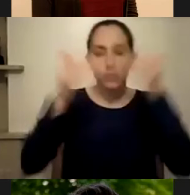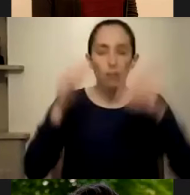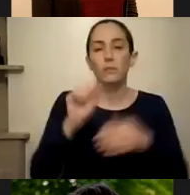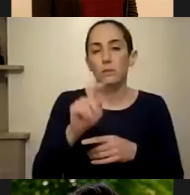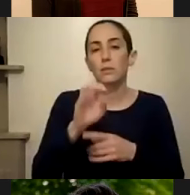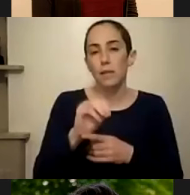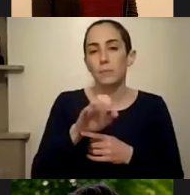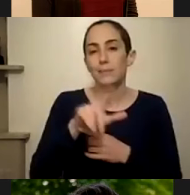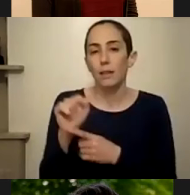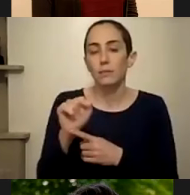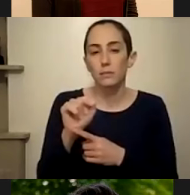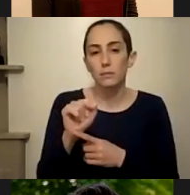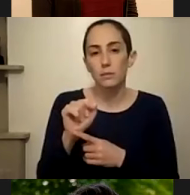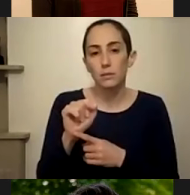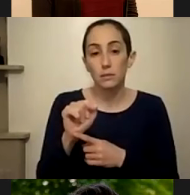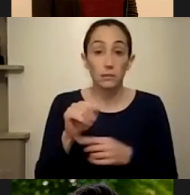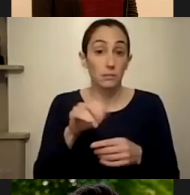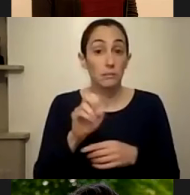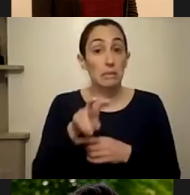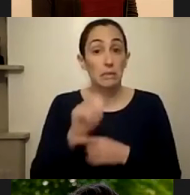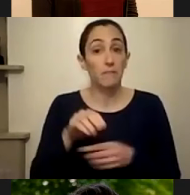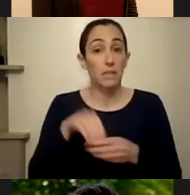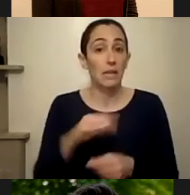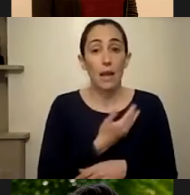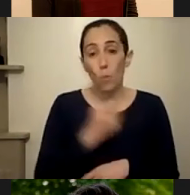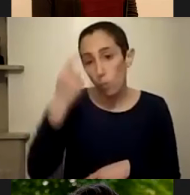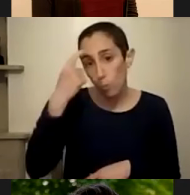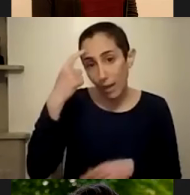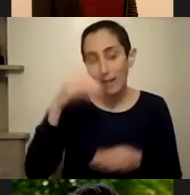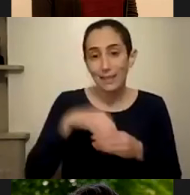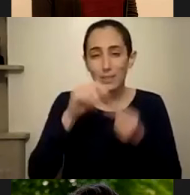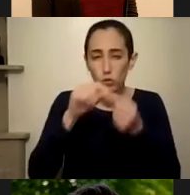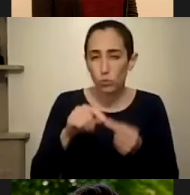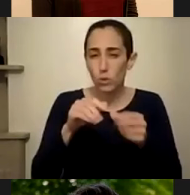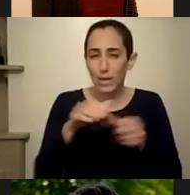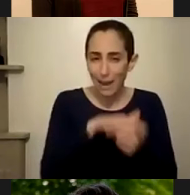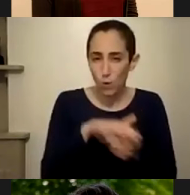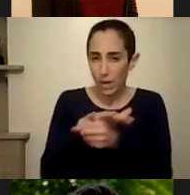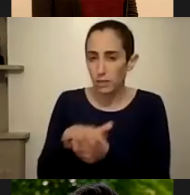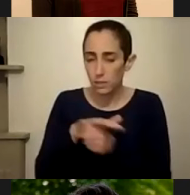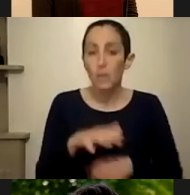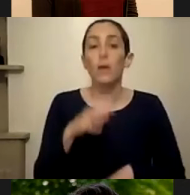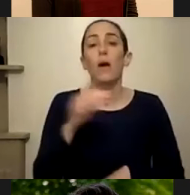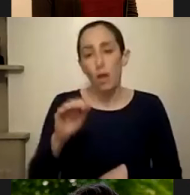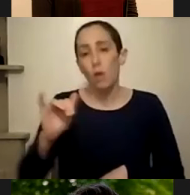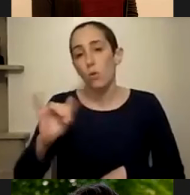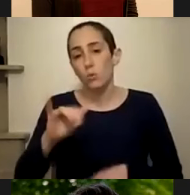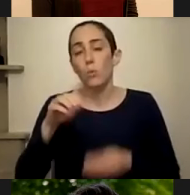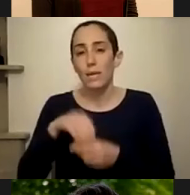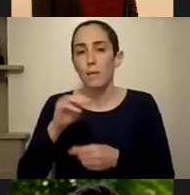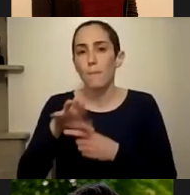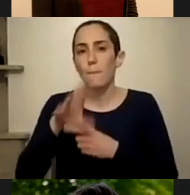in our, even in the brain, the ventricular zone, and also in the microvilli, the small